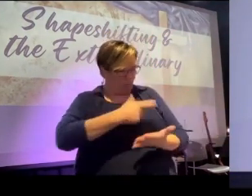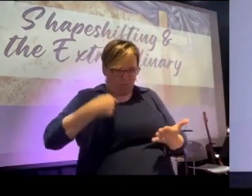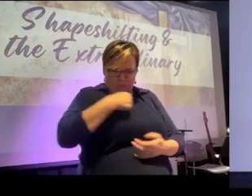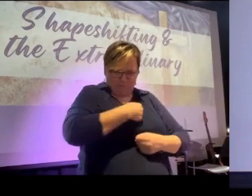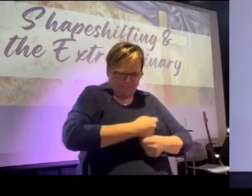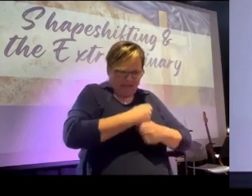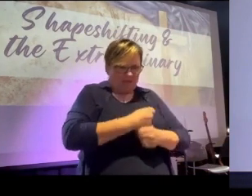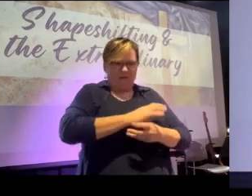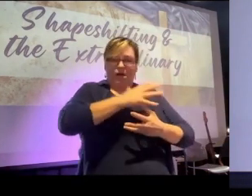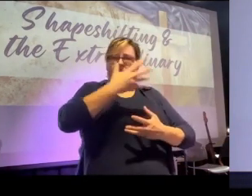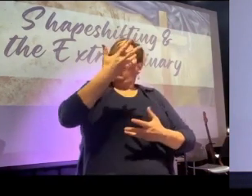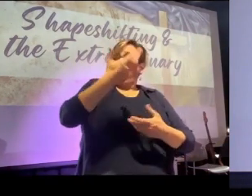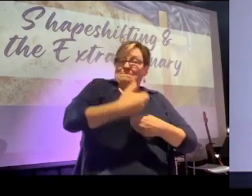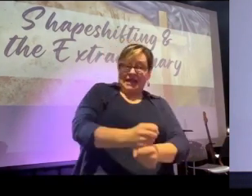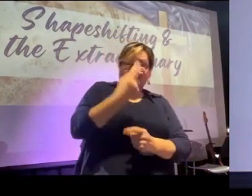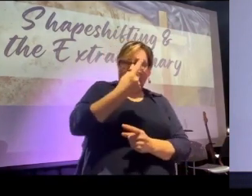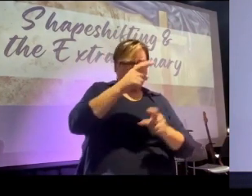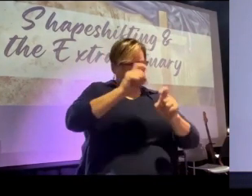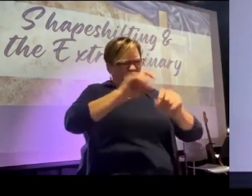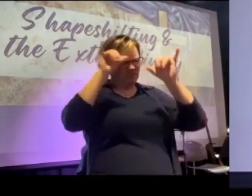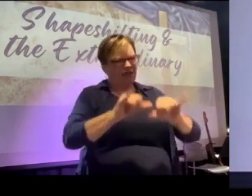God.